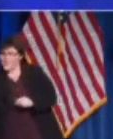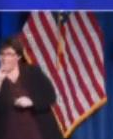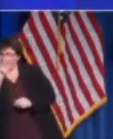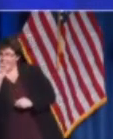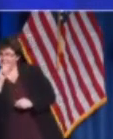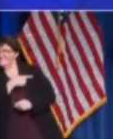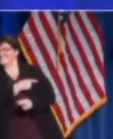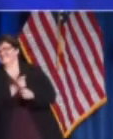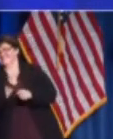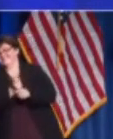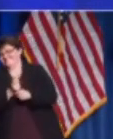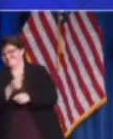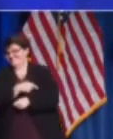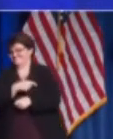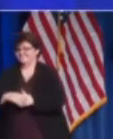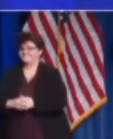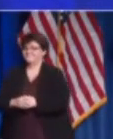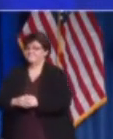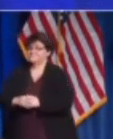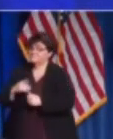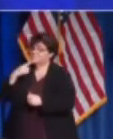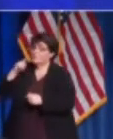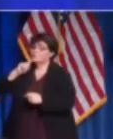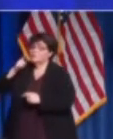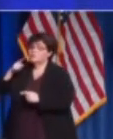I think this last few years reminds you,